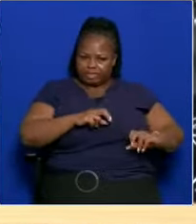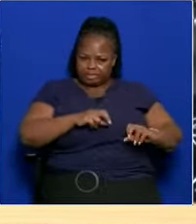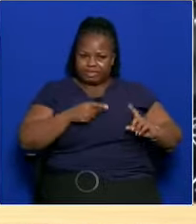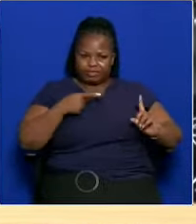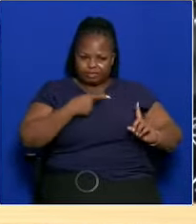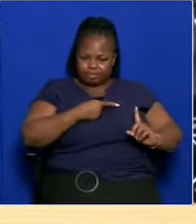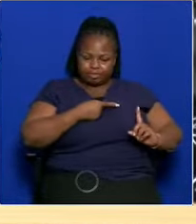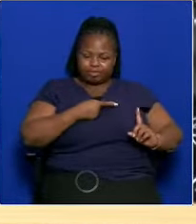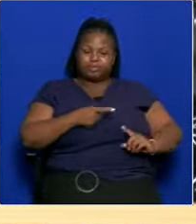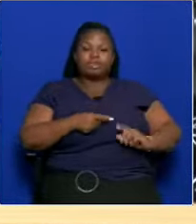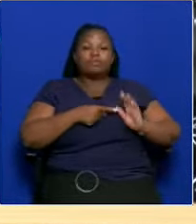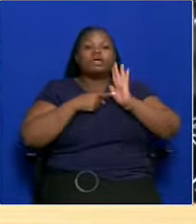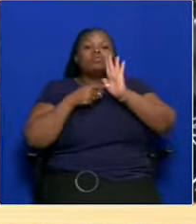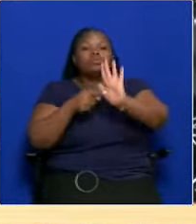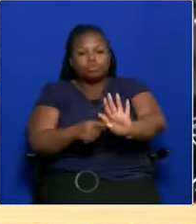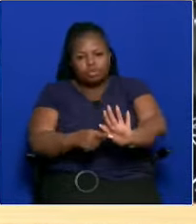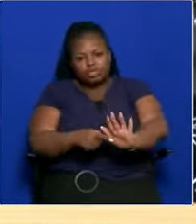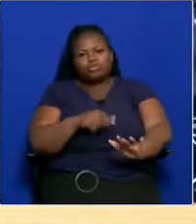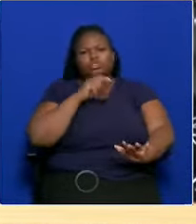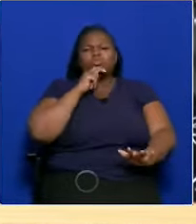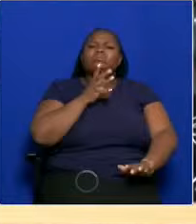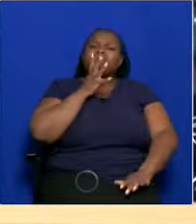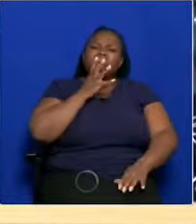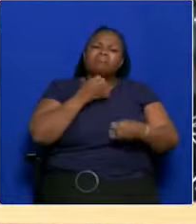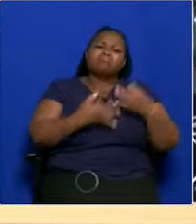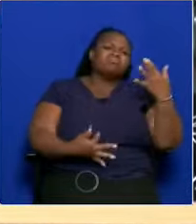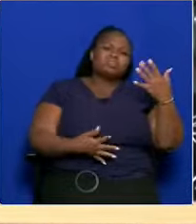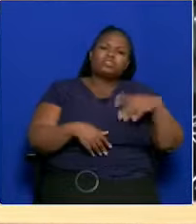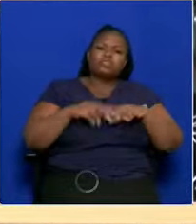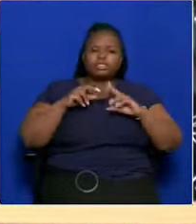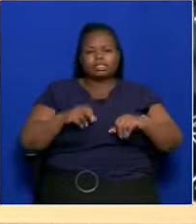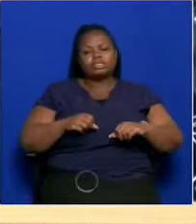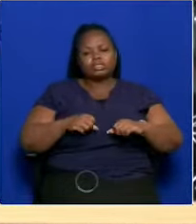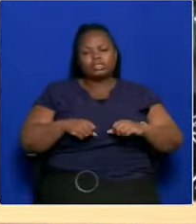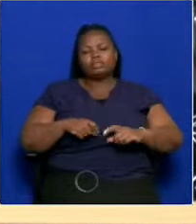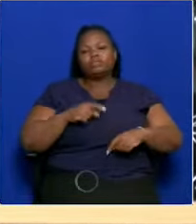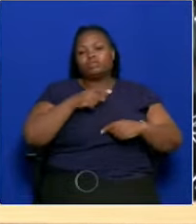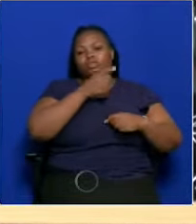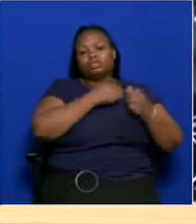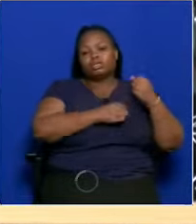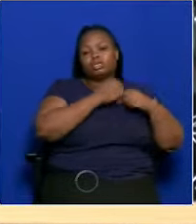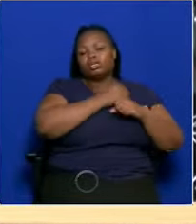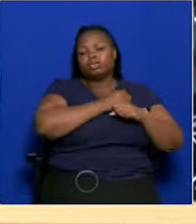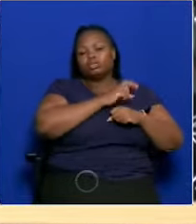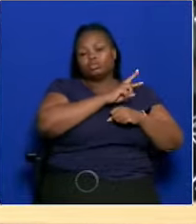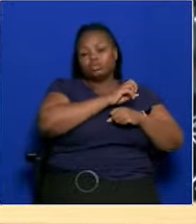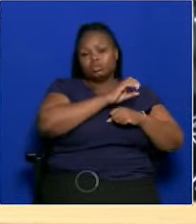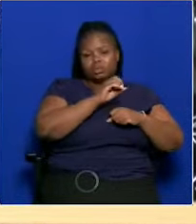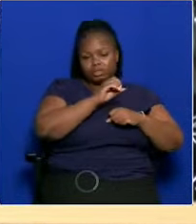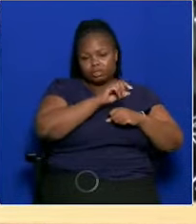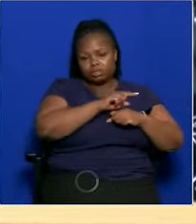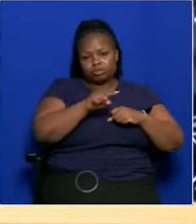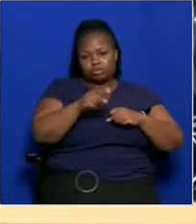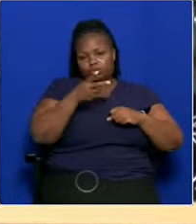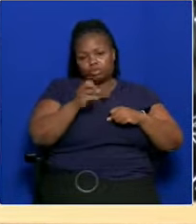you that there were plenty of investigations between 2000 and 2024.